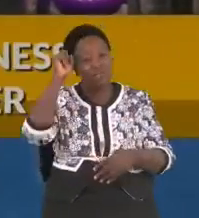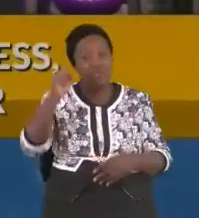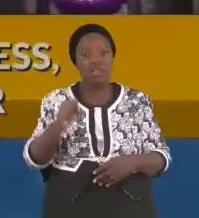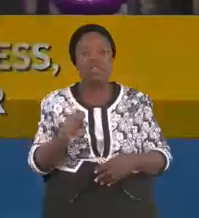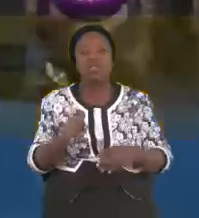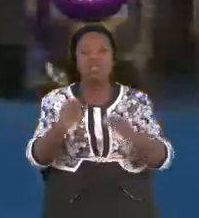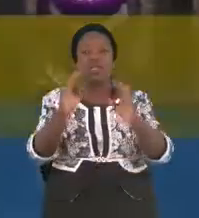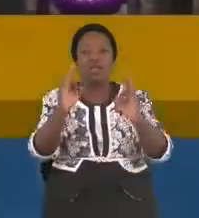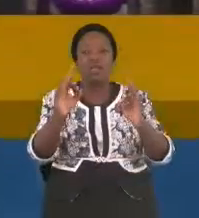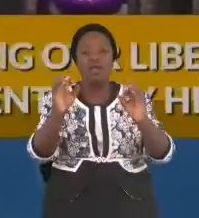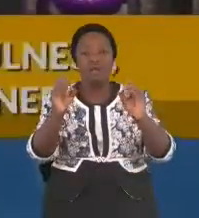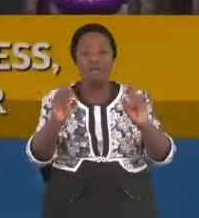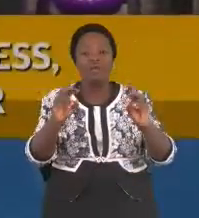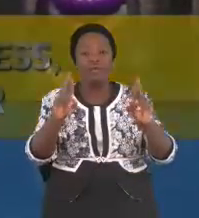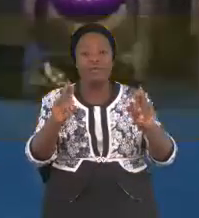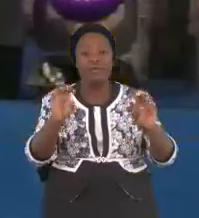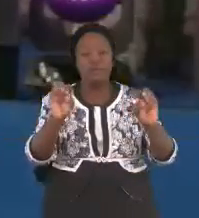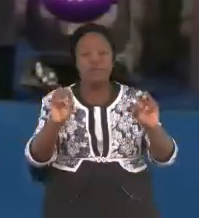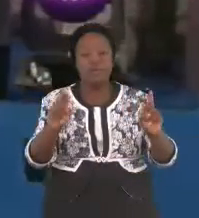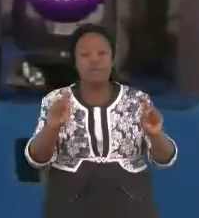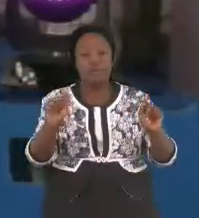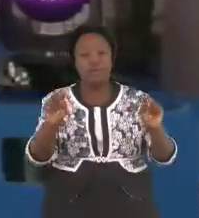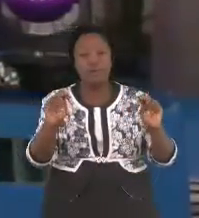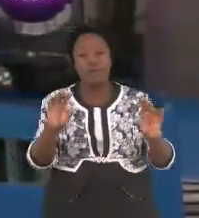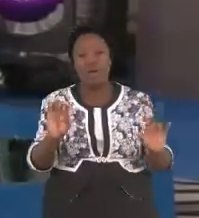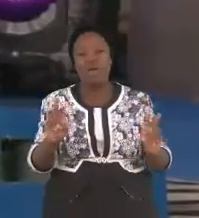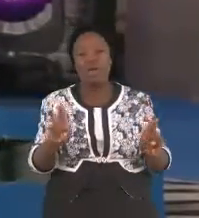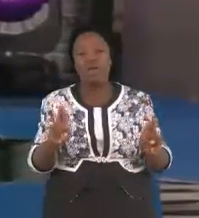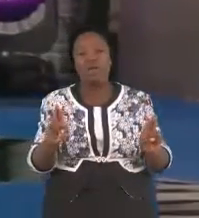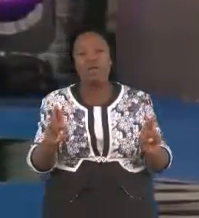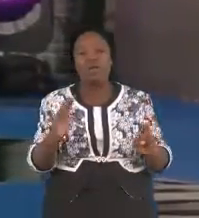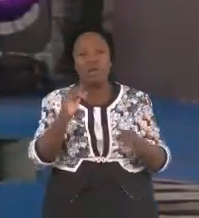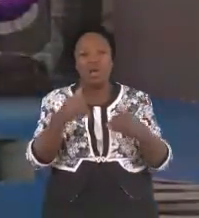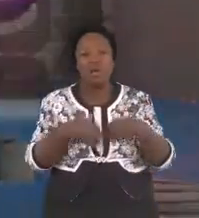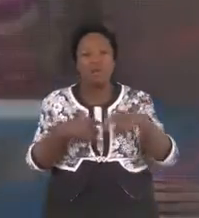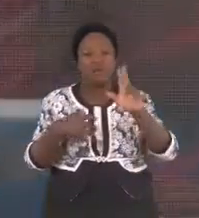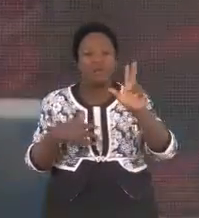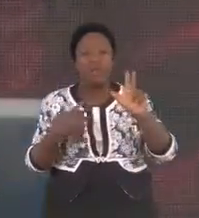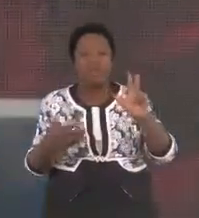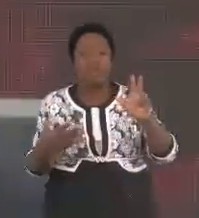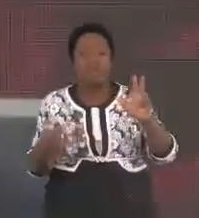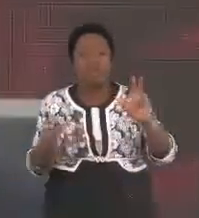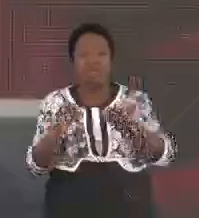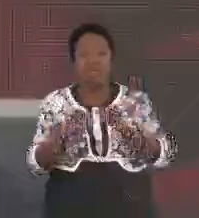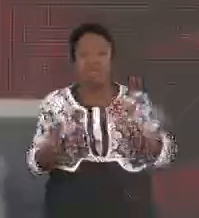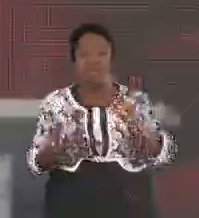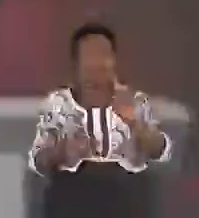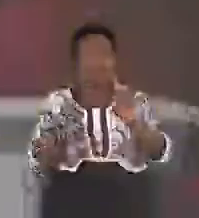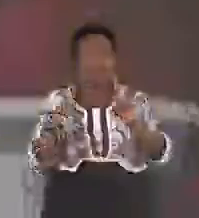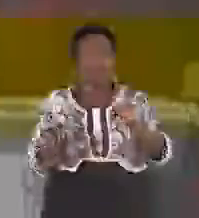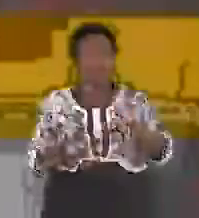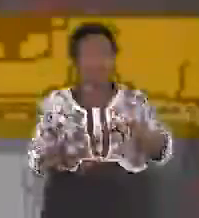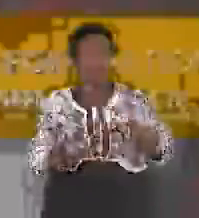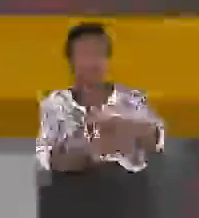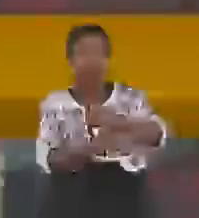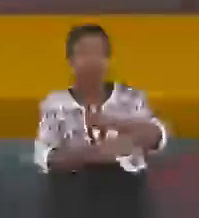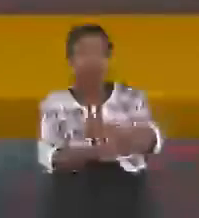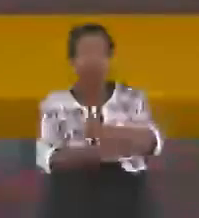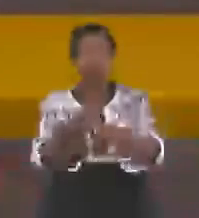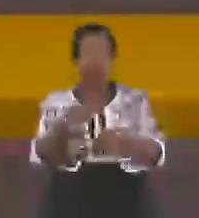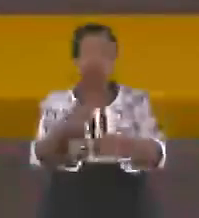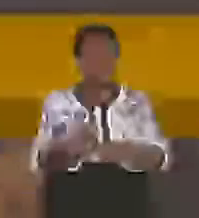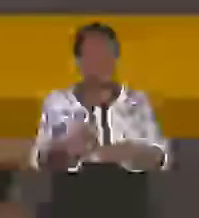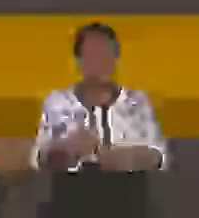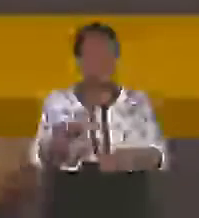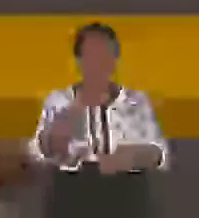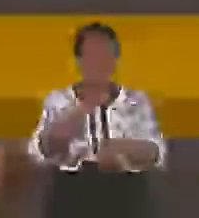looking at number one number one the foundation of the ministry of john when we're talking about john the